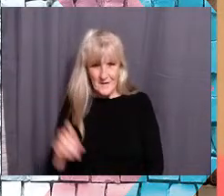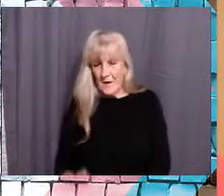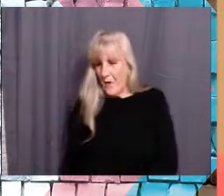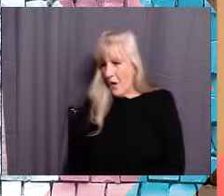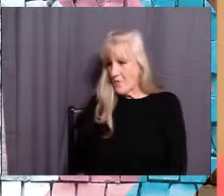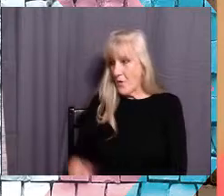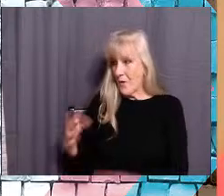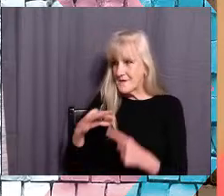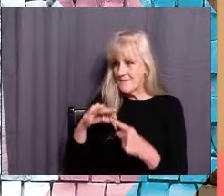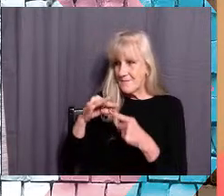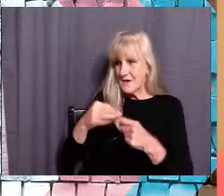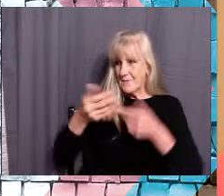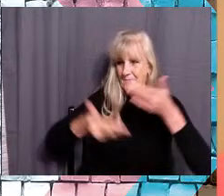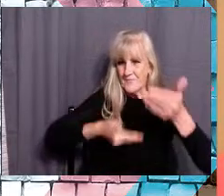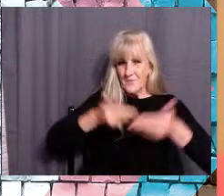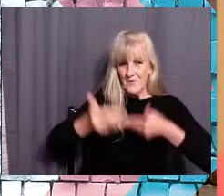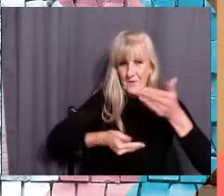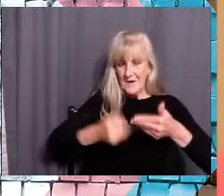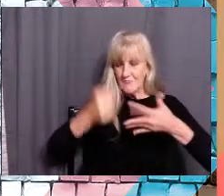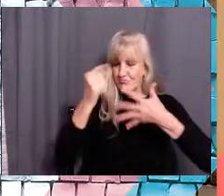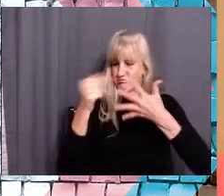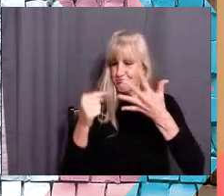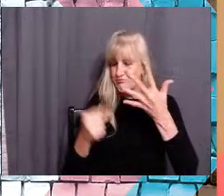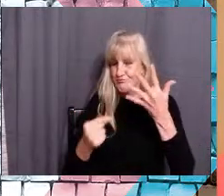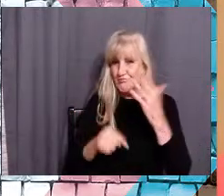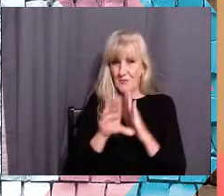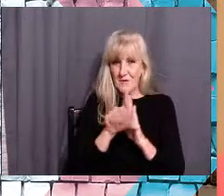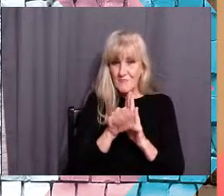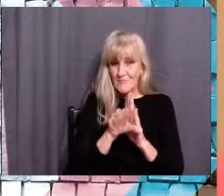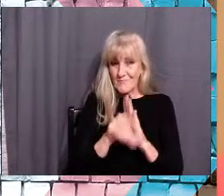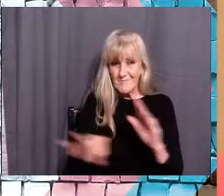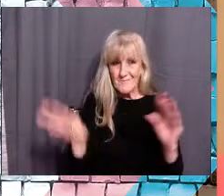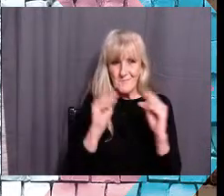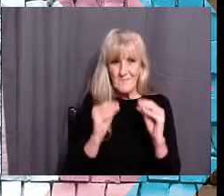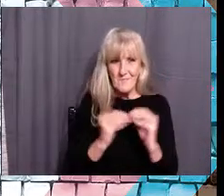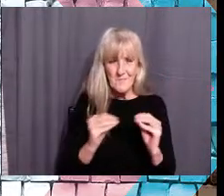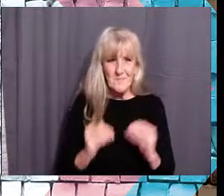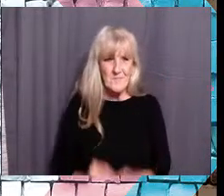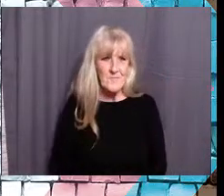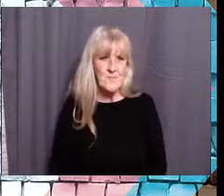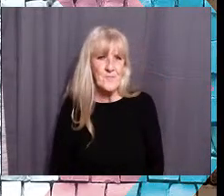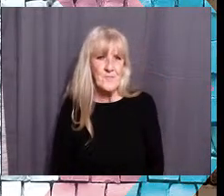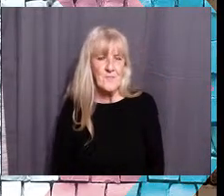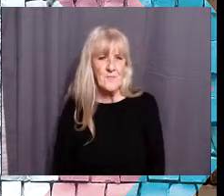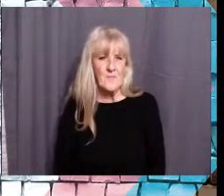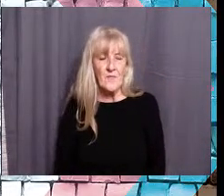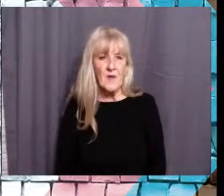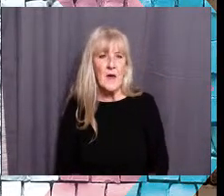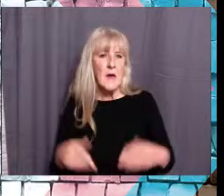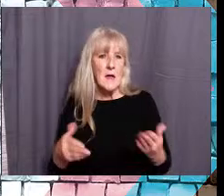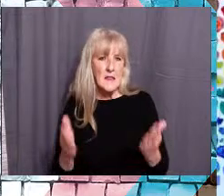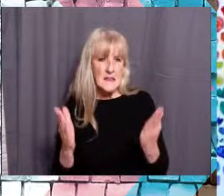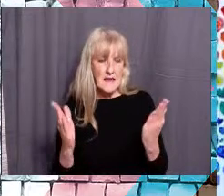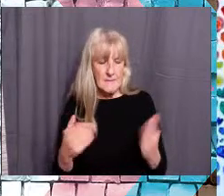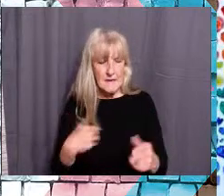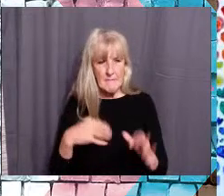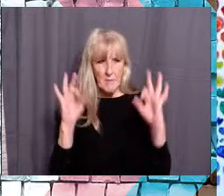special guests, videos, and more. That's PerfectlyQueerPodcast.com. Let me be perfectly